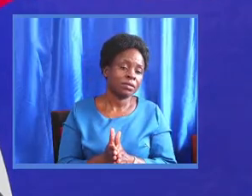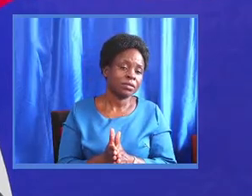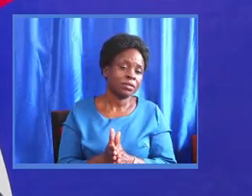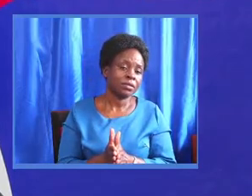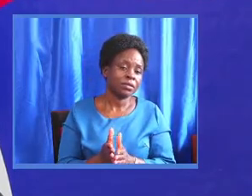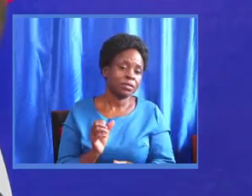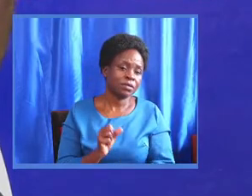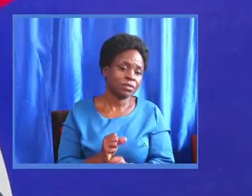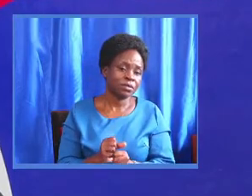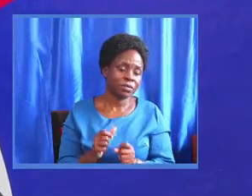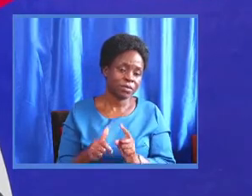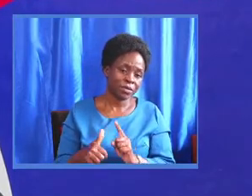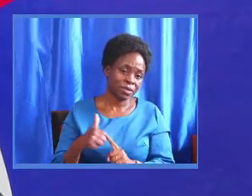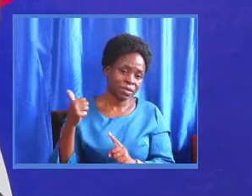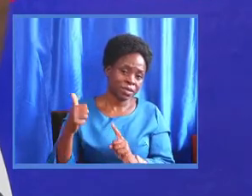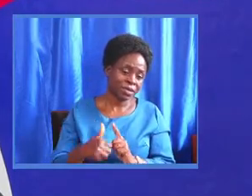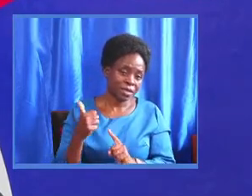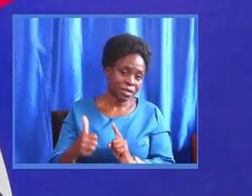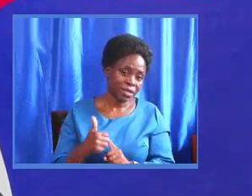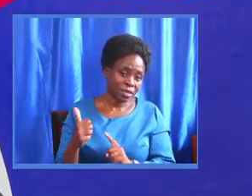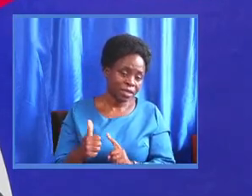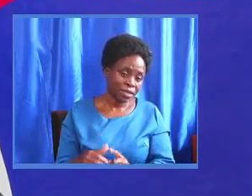deal with the tenant to tenant, give them some